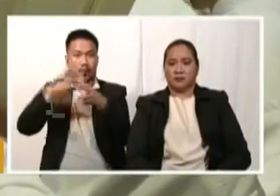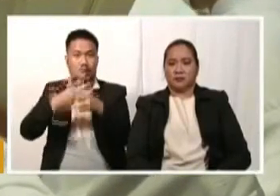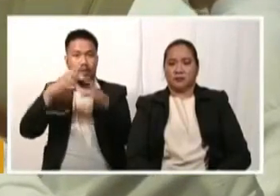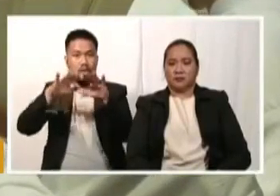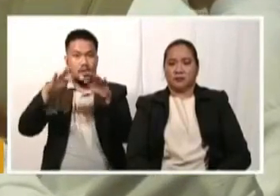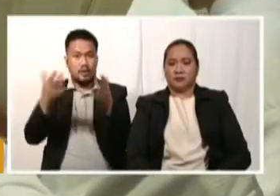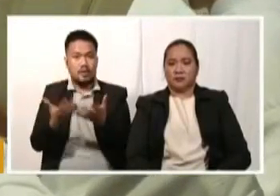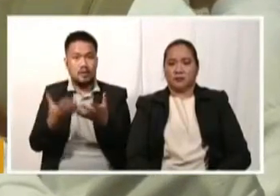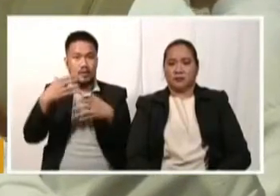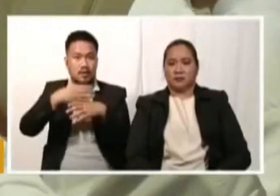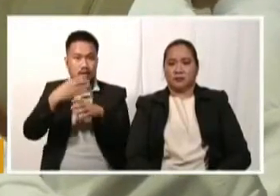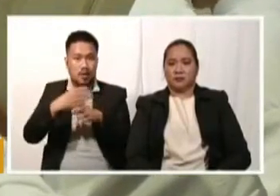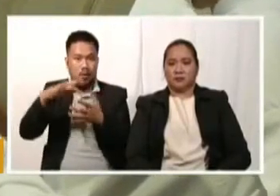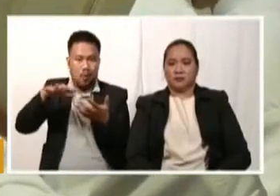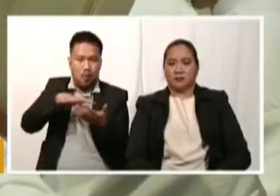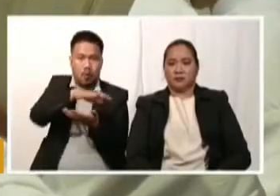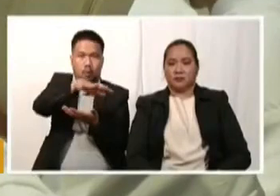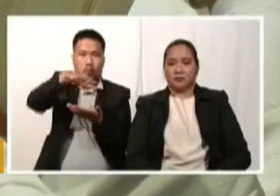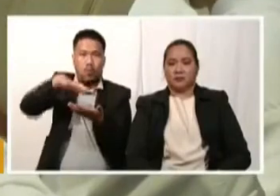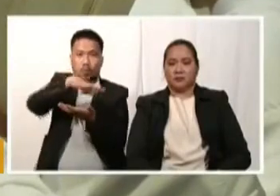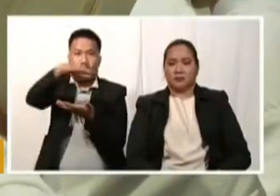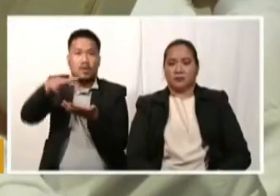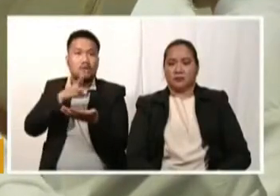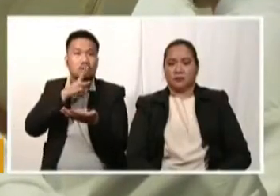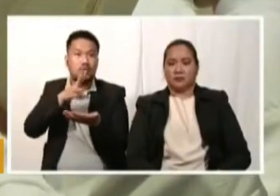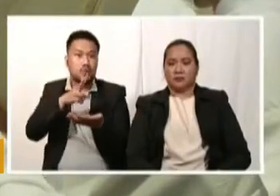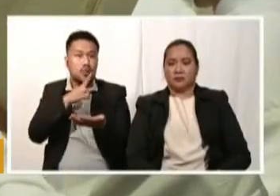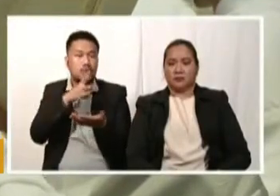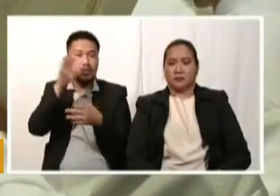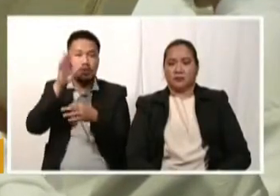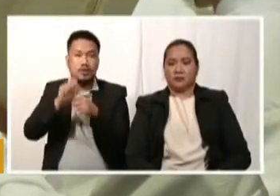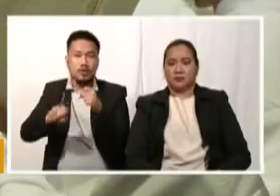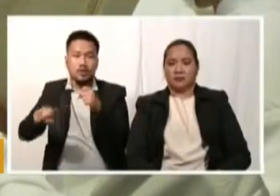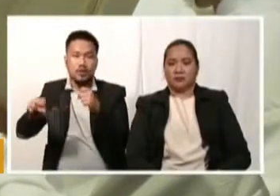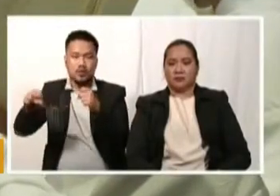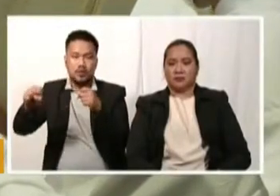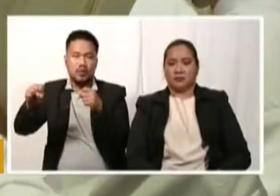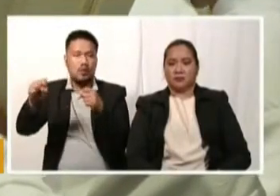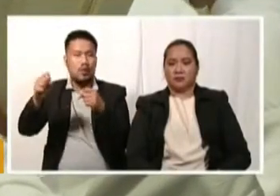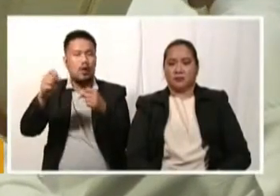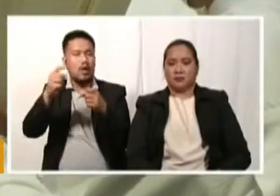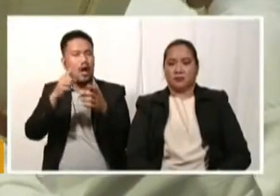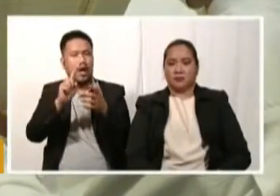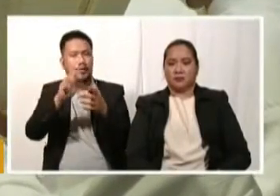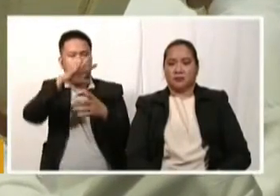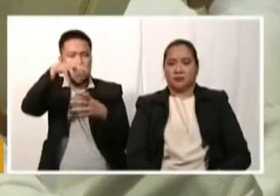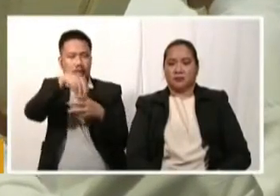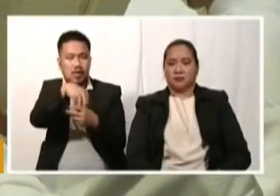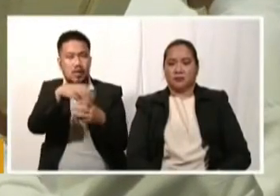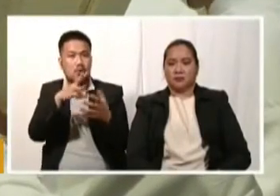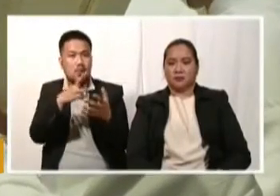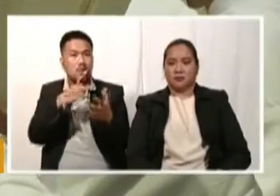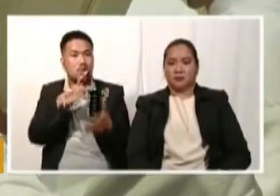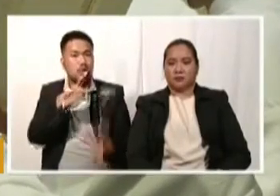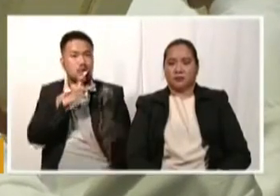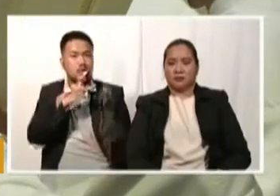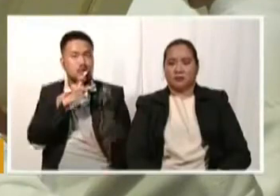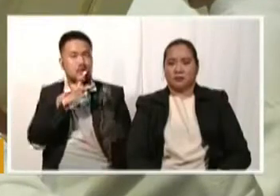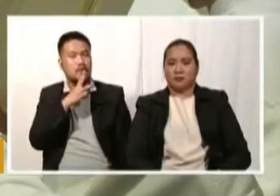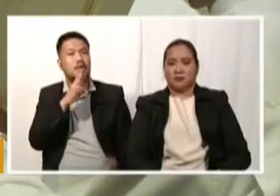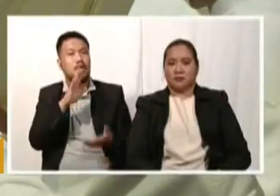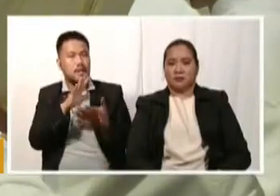creation hovered over the waters, so that the very substance of water would even